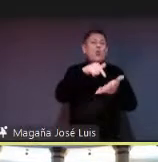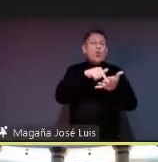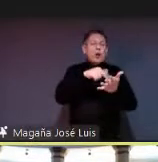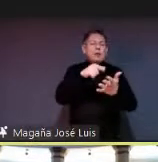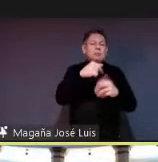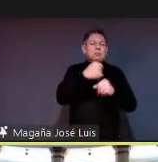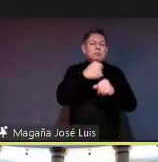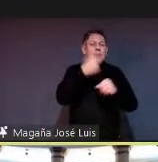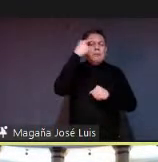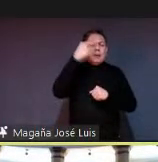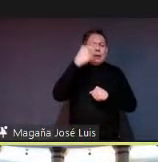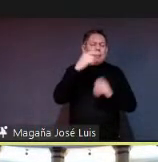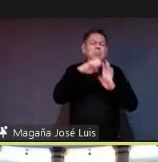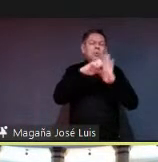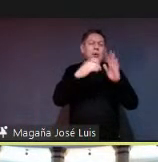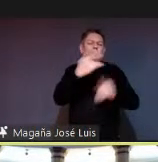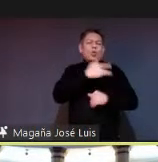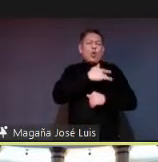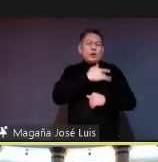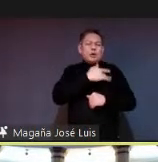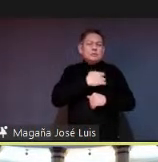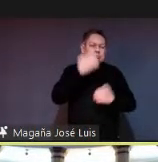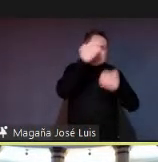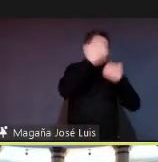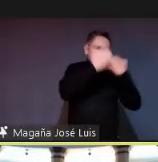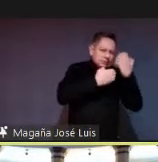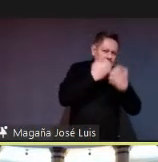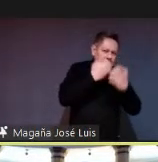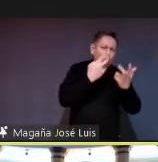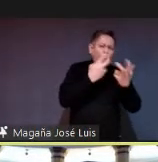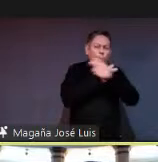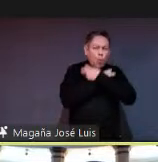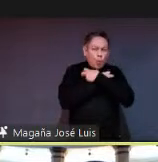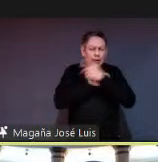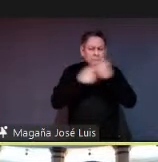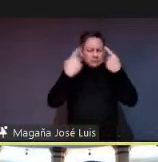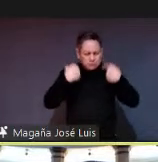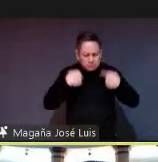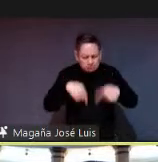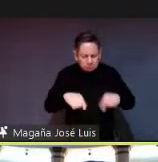echocardiography, a simulator of arthroscopy,